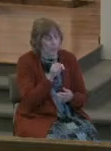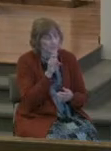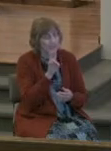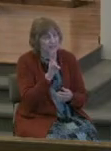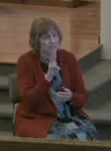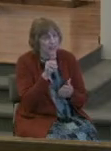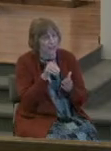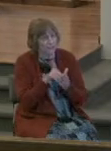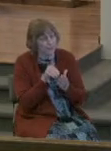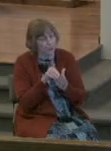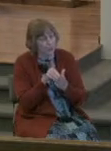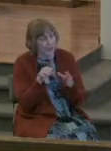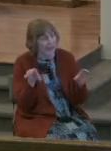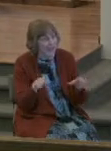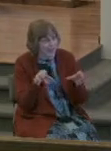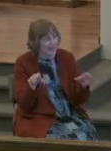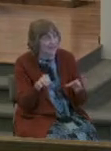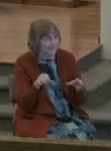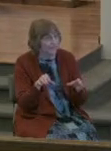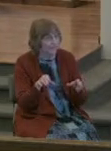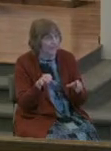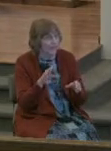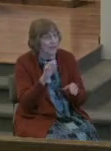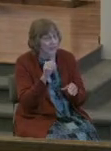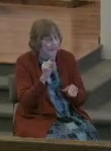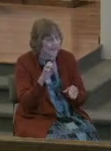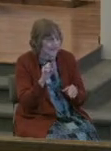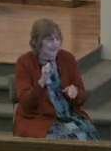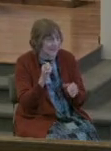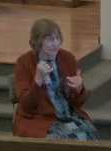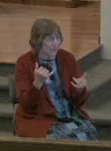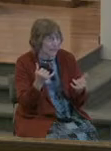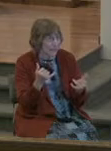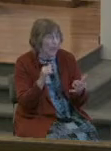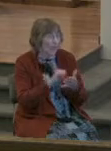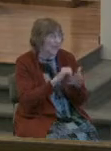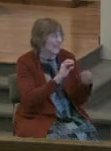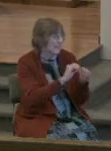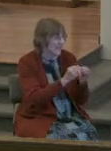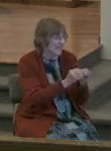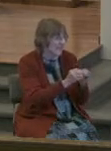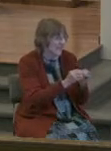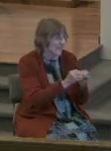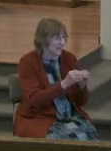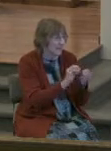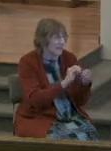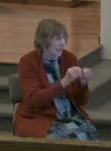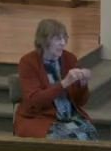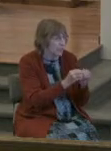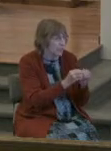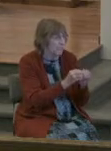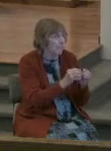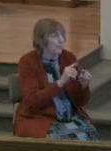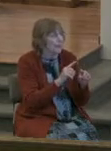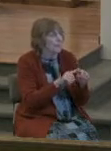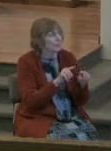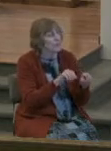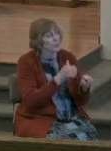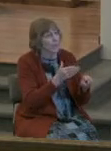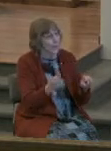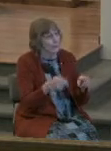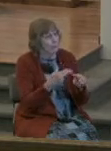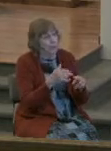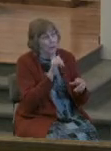million active cases right now in the U.S. Now, that's just statistics. That's just numbers. But there's something else about